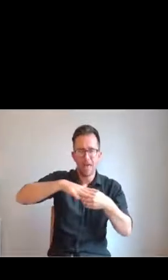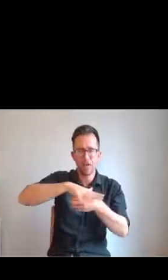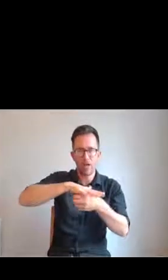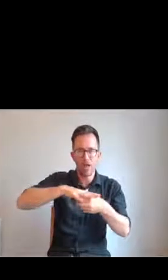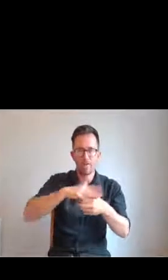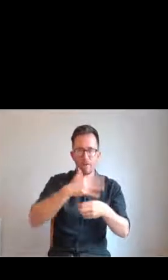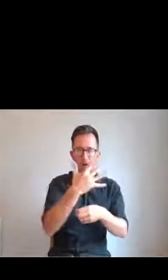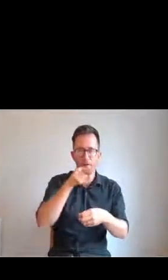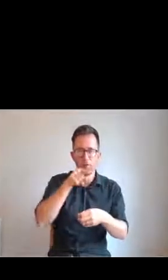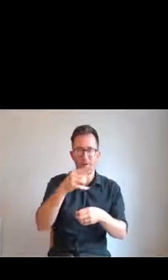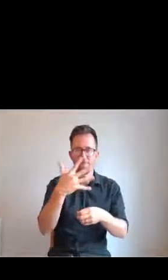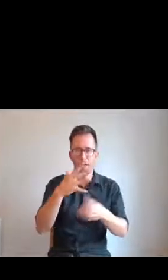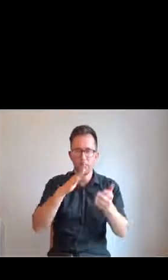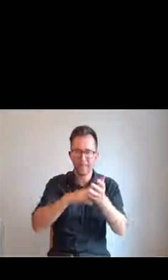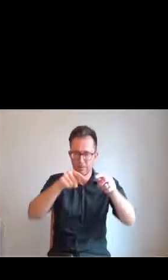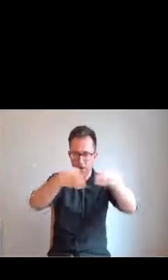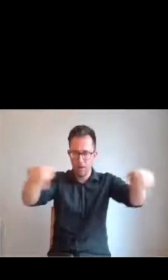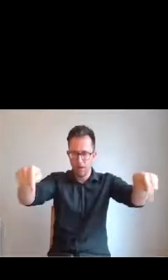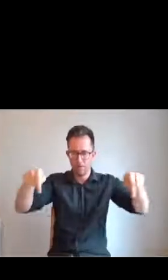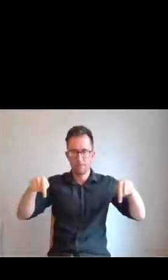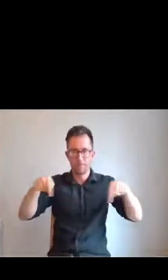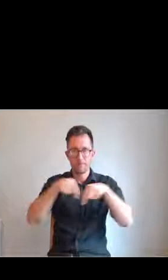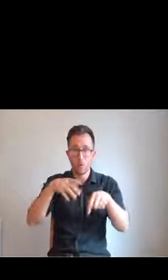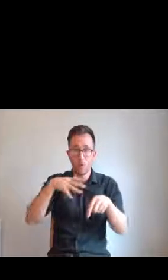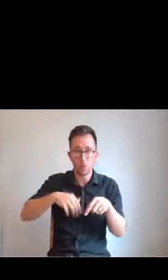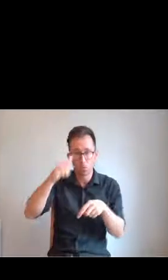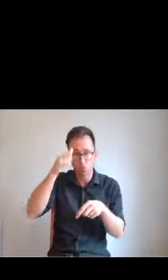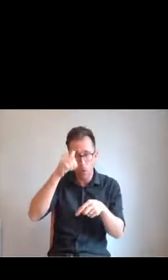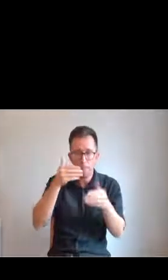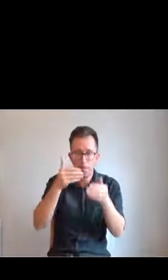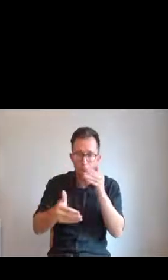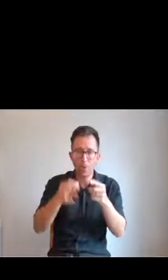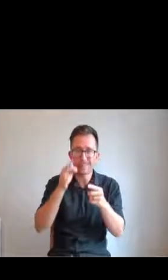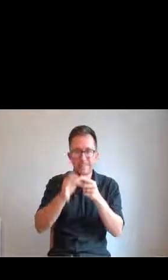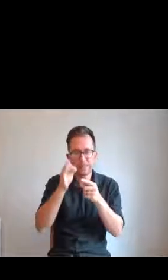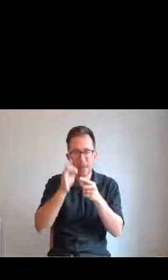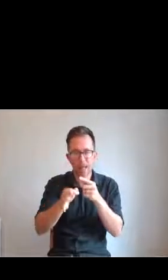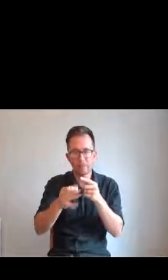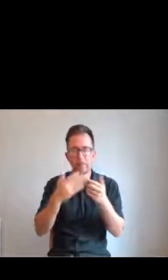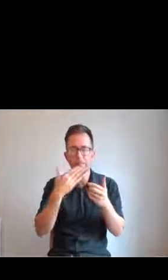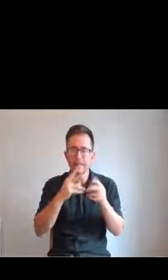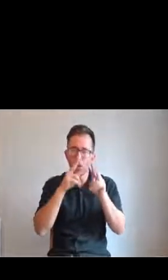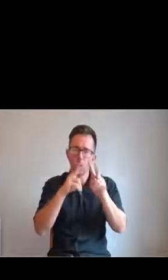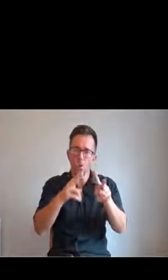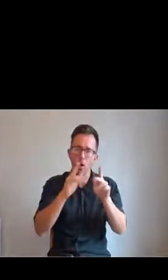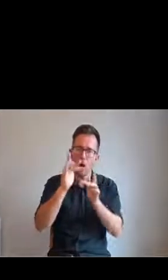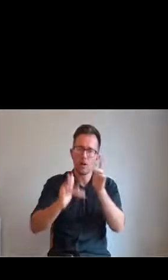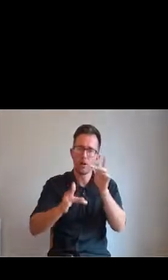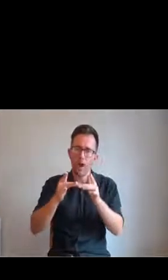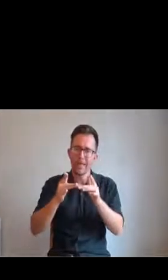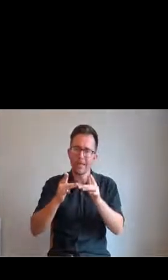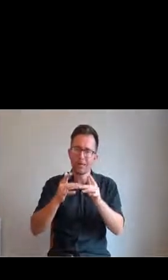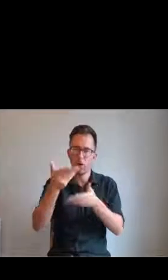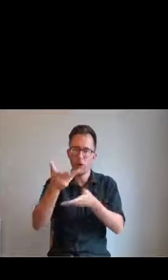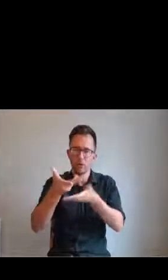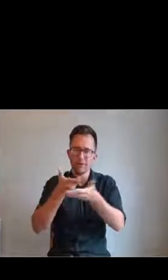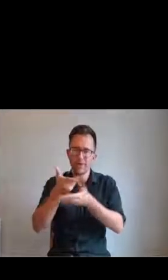locations of these substations, you can find more details in the Guide to Design Refinement consultation.